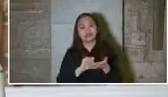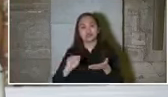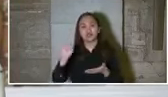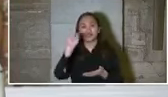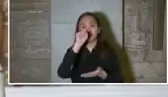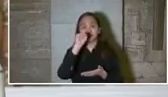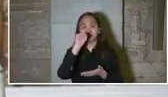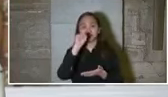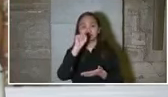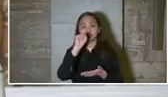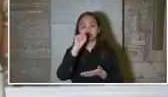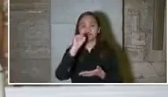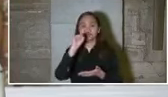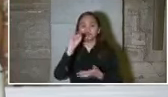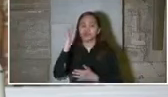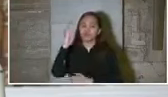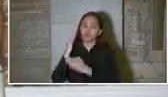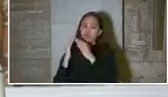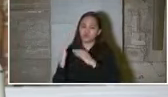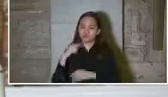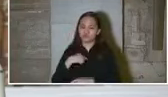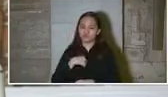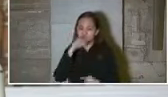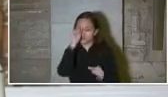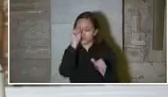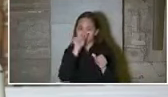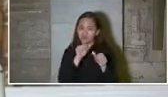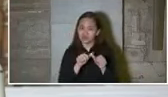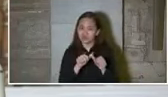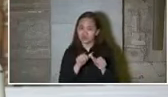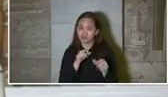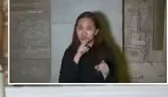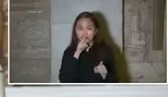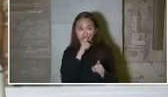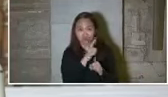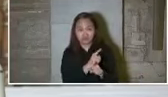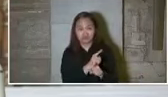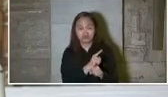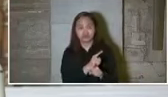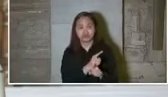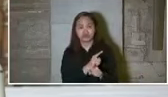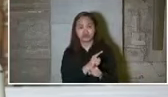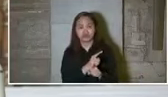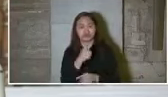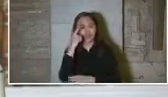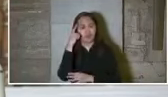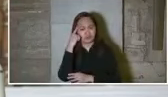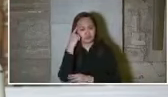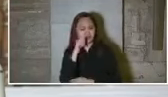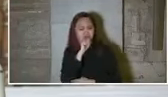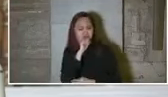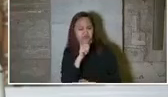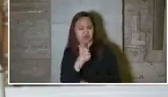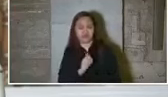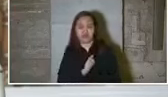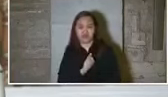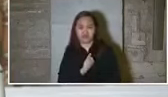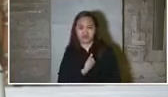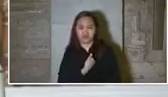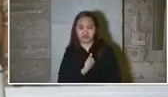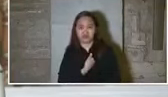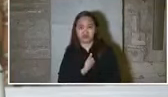seminarian, I was reminded of this reality, not to think of myself